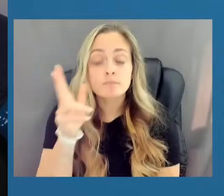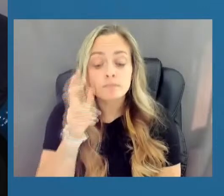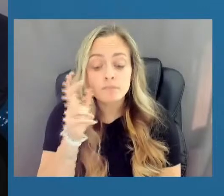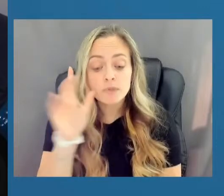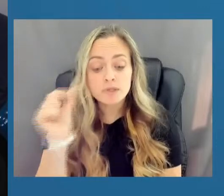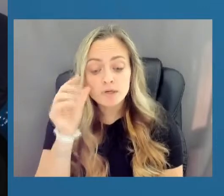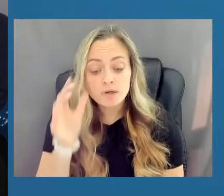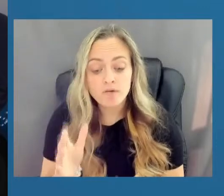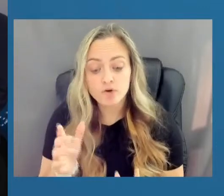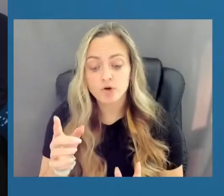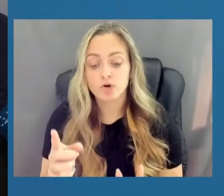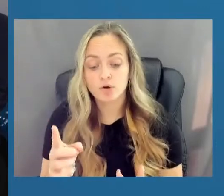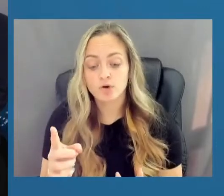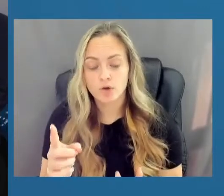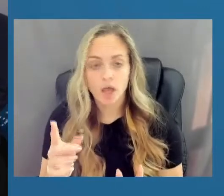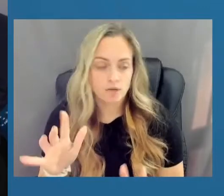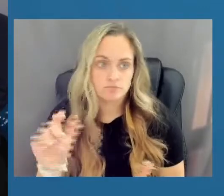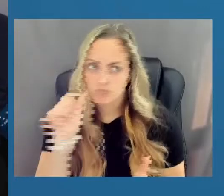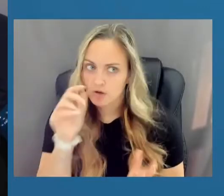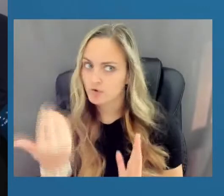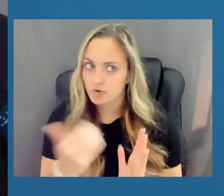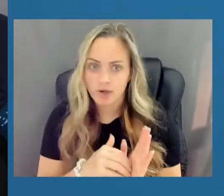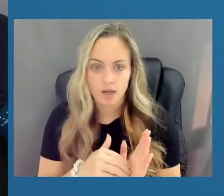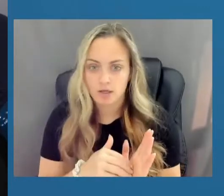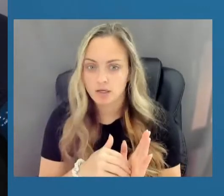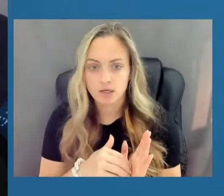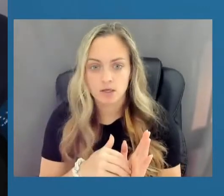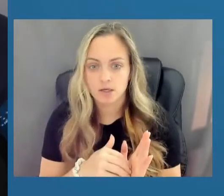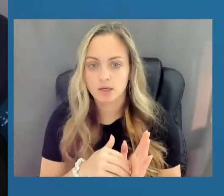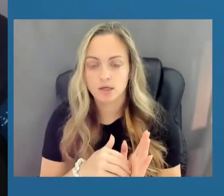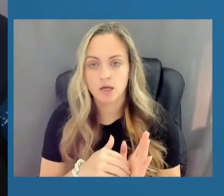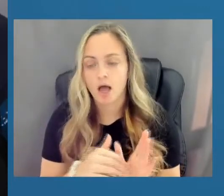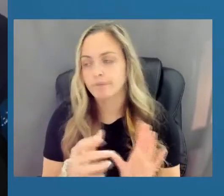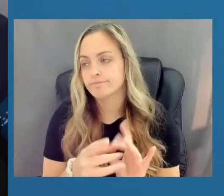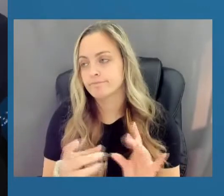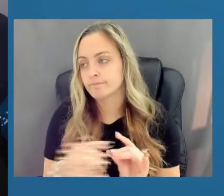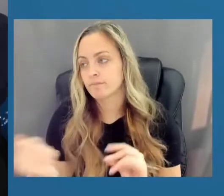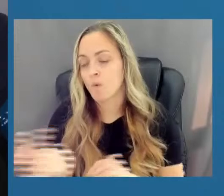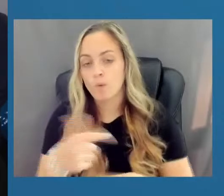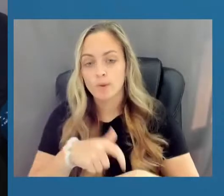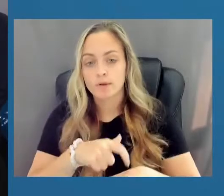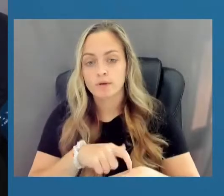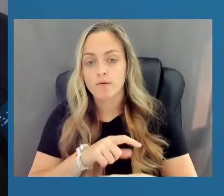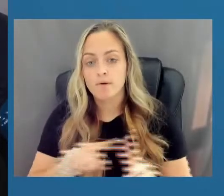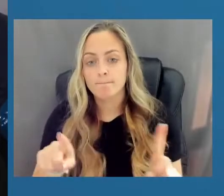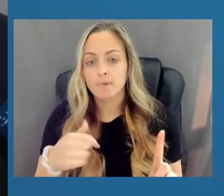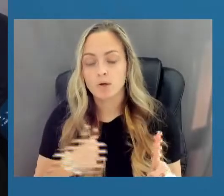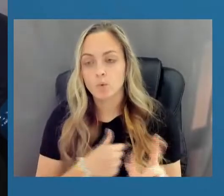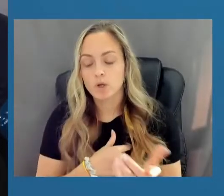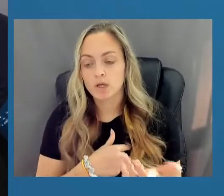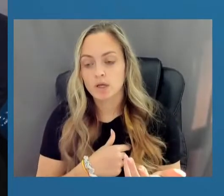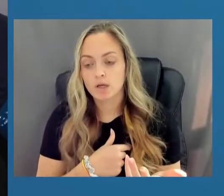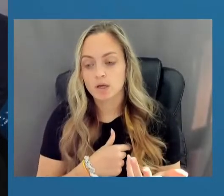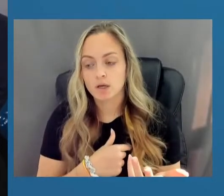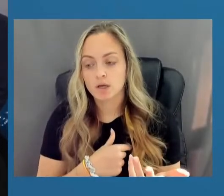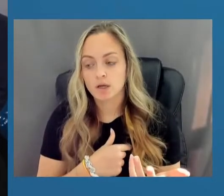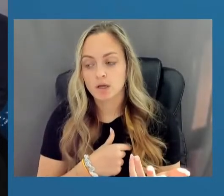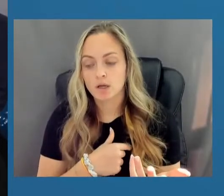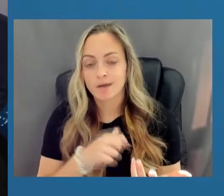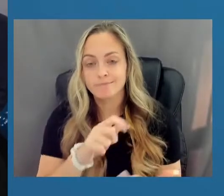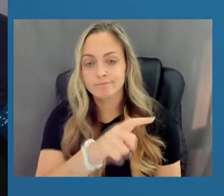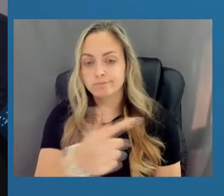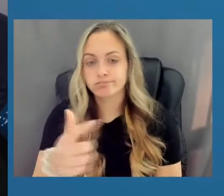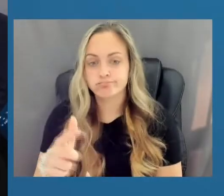governor, and Governor, again, I say all the time, we get to go around talking about